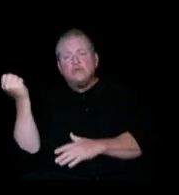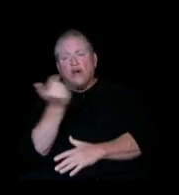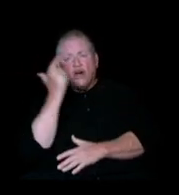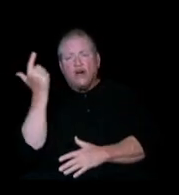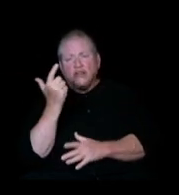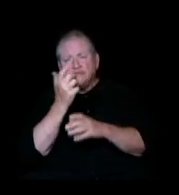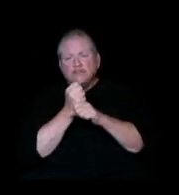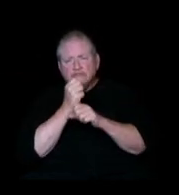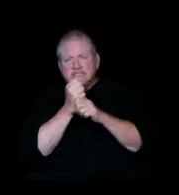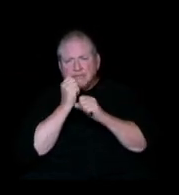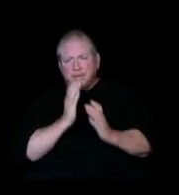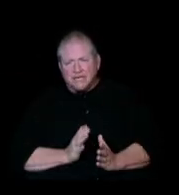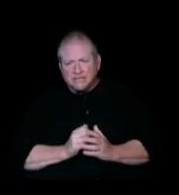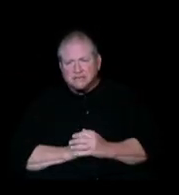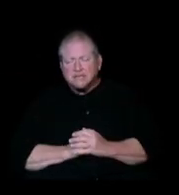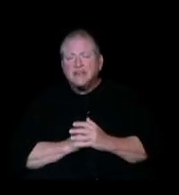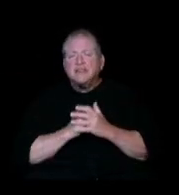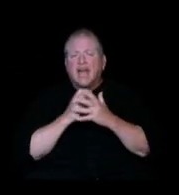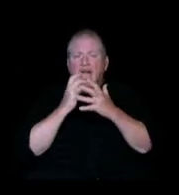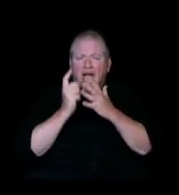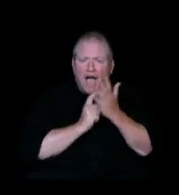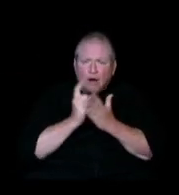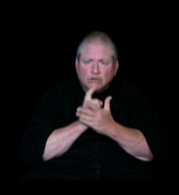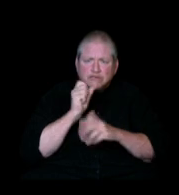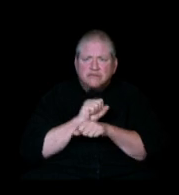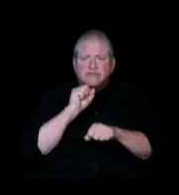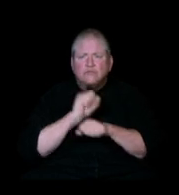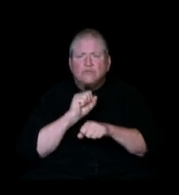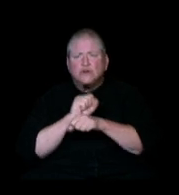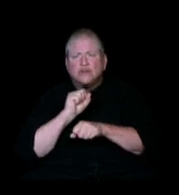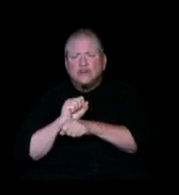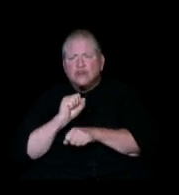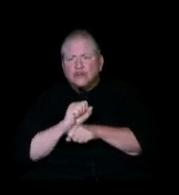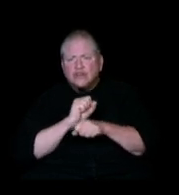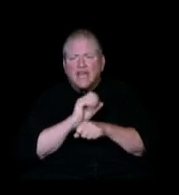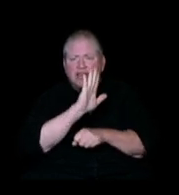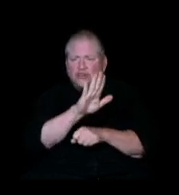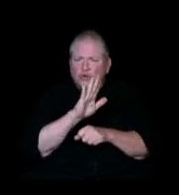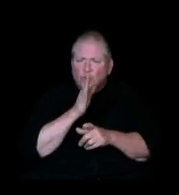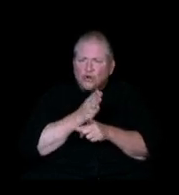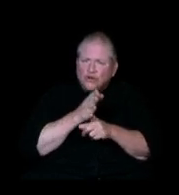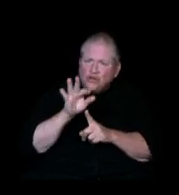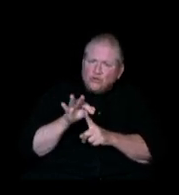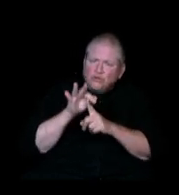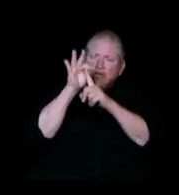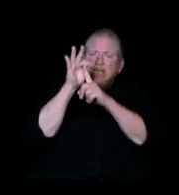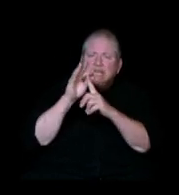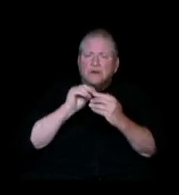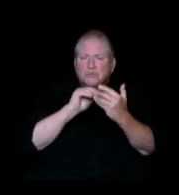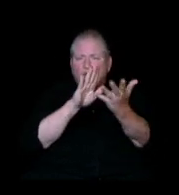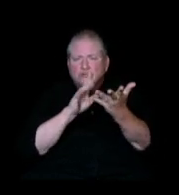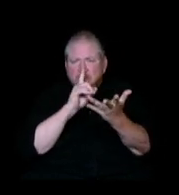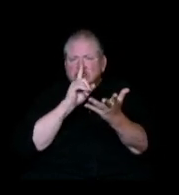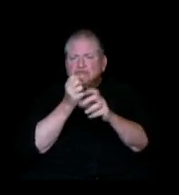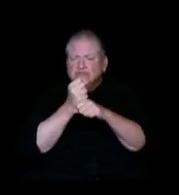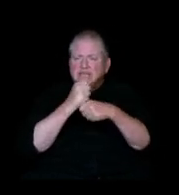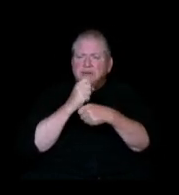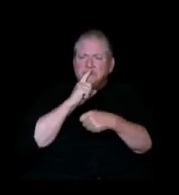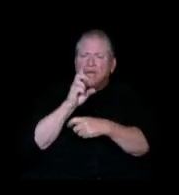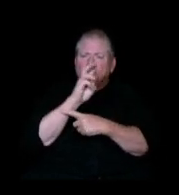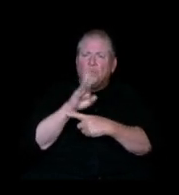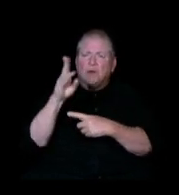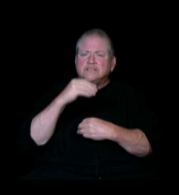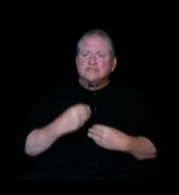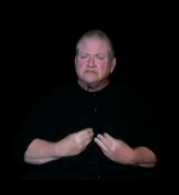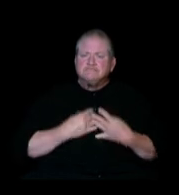today's award recipients. The important work, the extensive hours and effort, and each of your unique approaches are inspirational and make